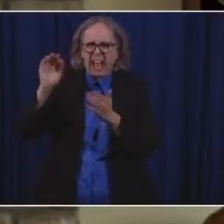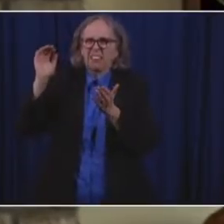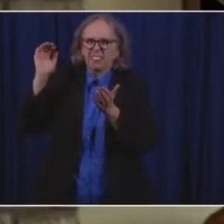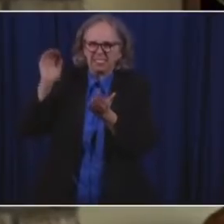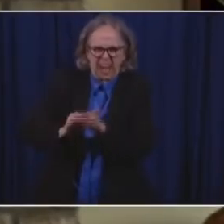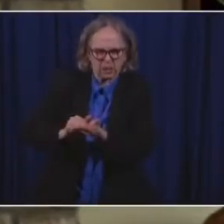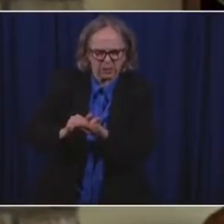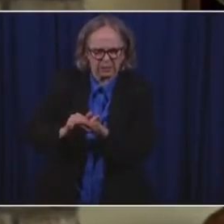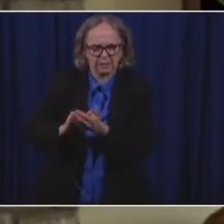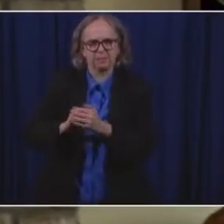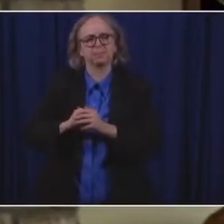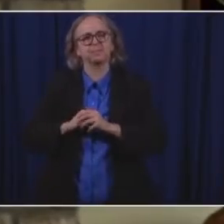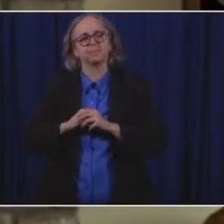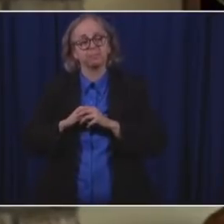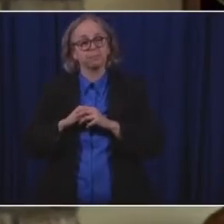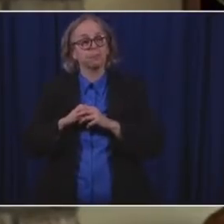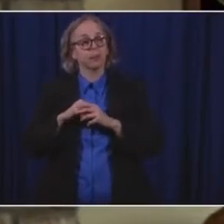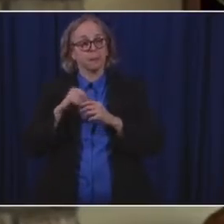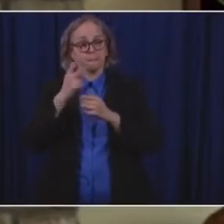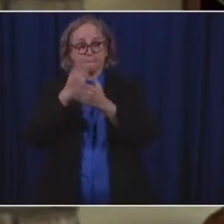89000. Those are for Moderna.